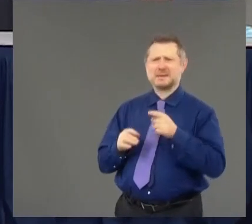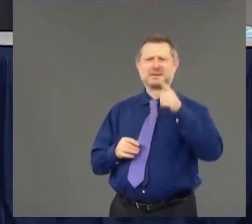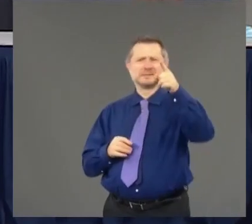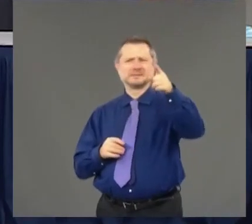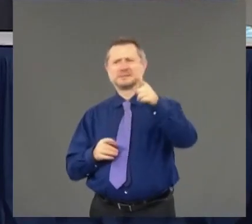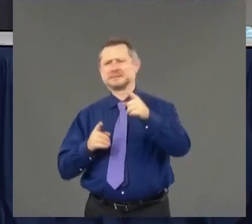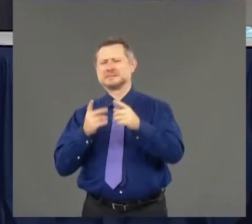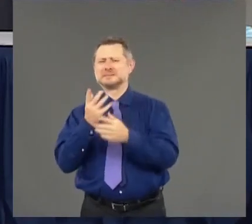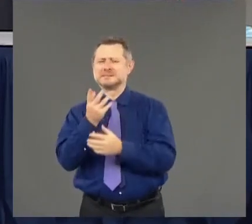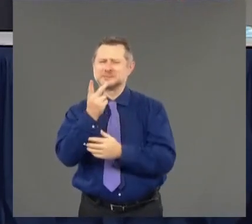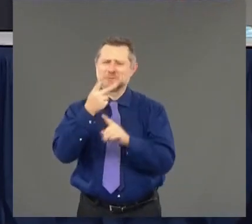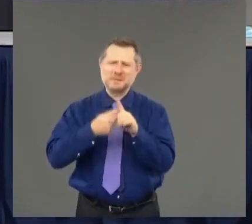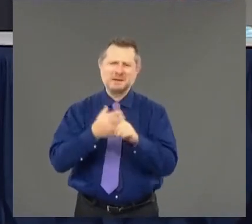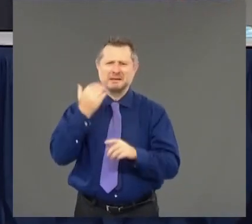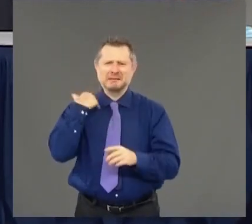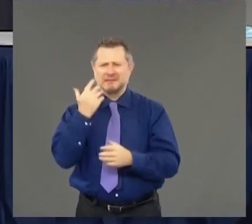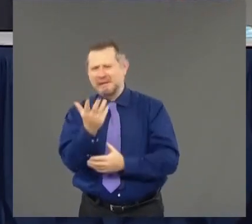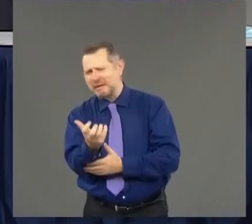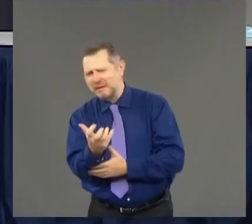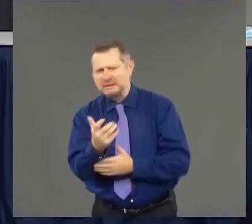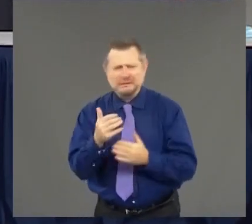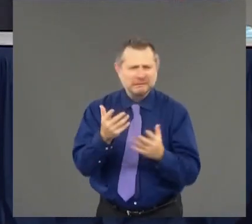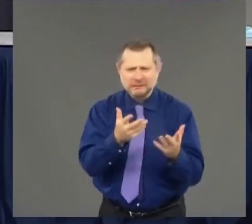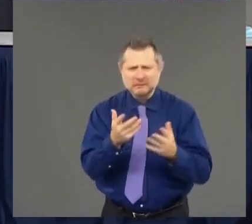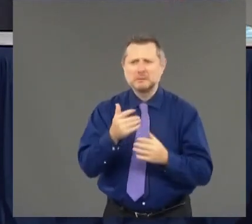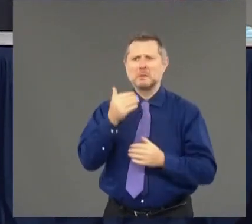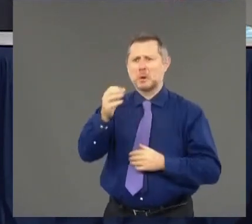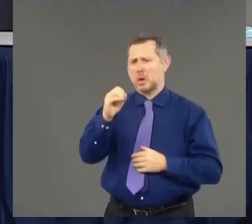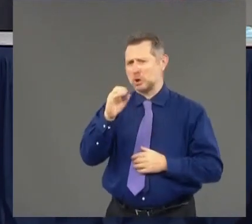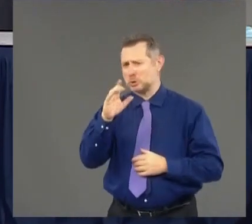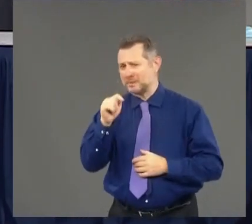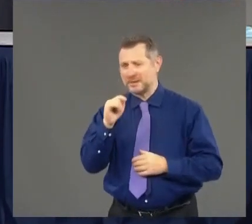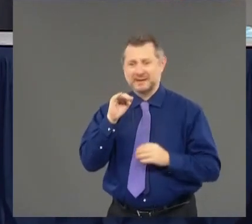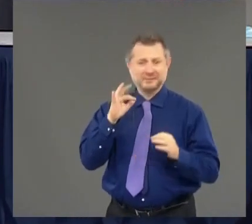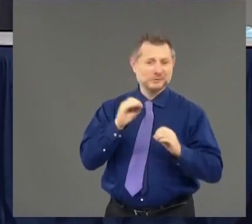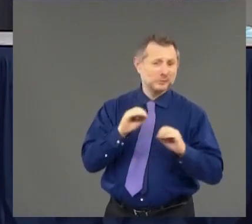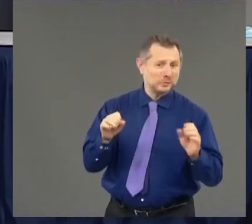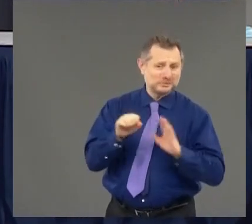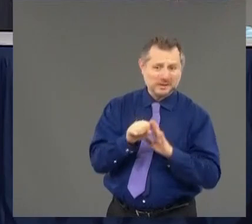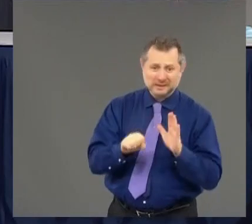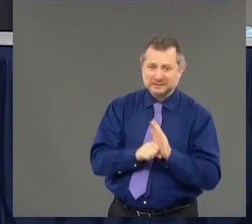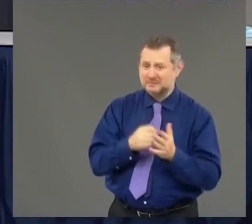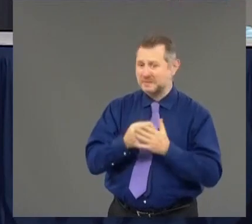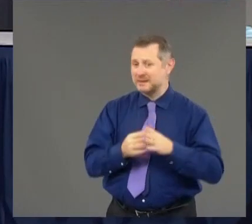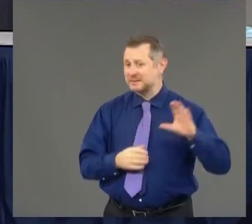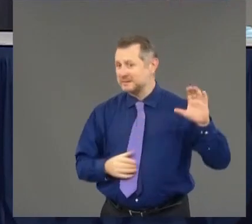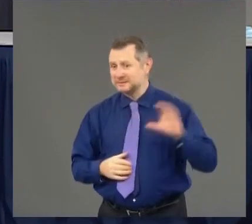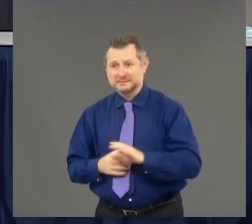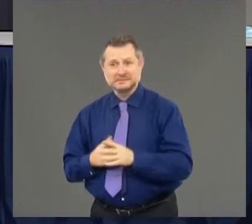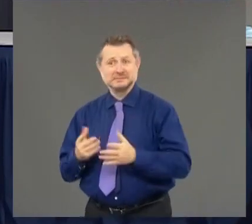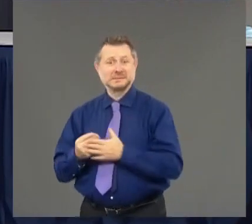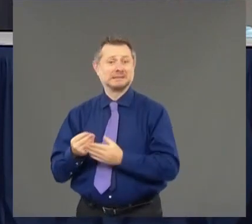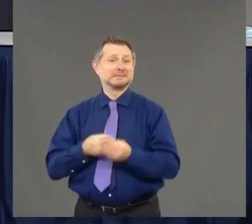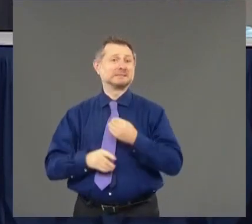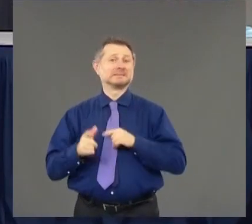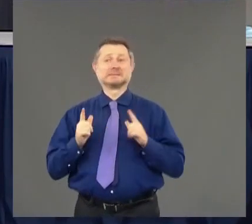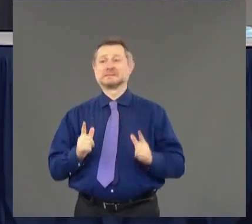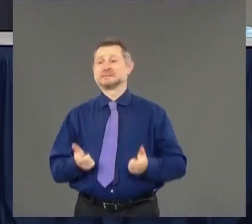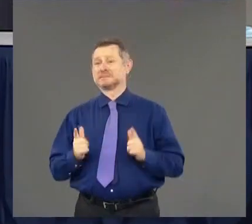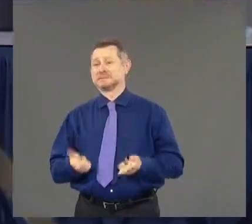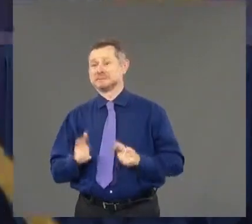October he doesn't have state funds, he's going to lay off 22,000 public employees. So will you help